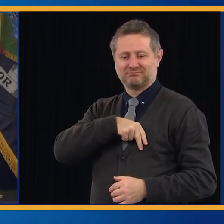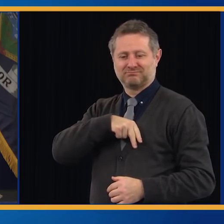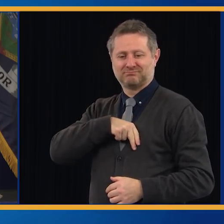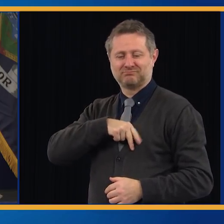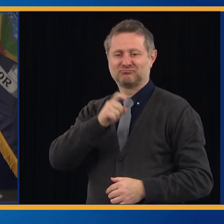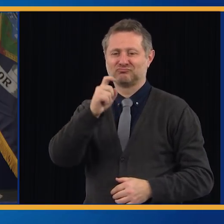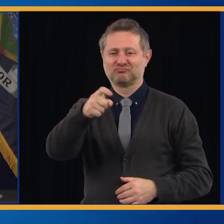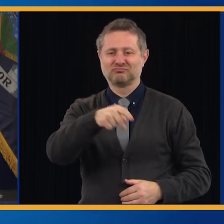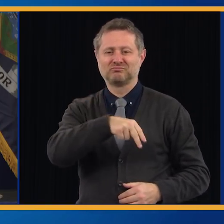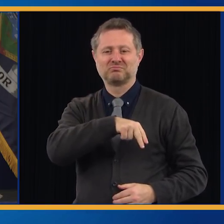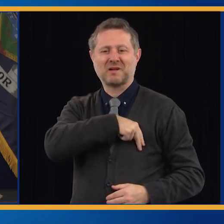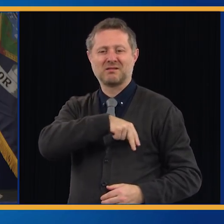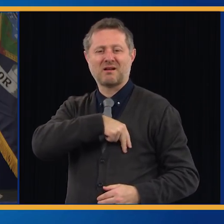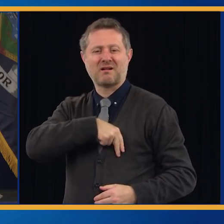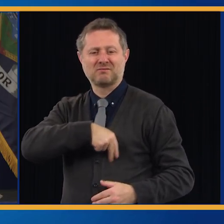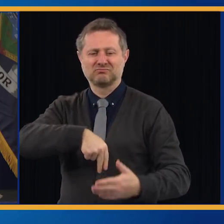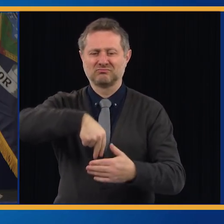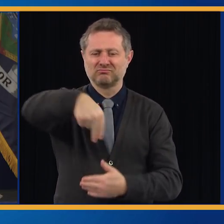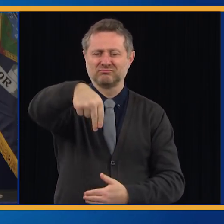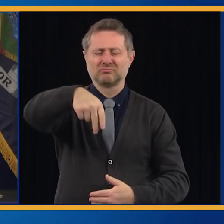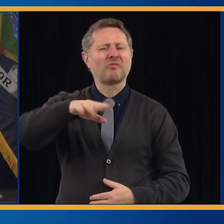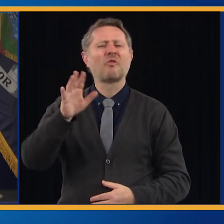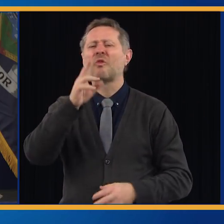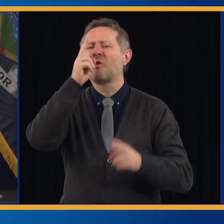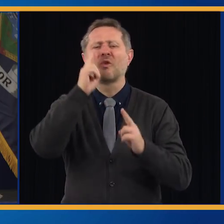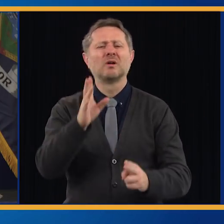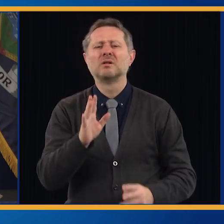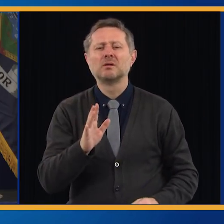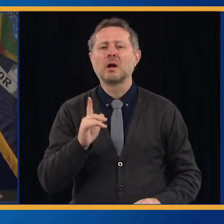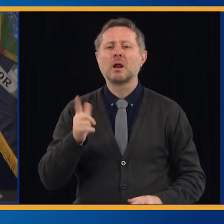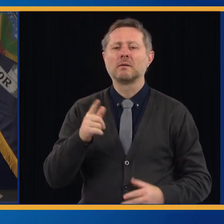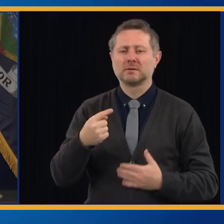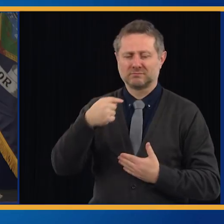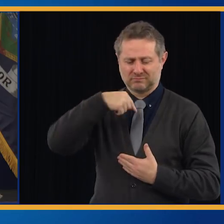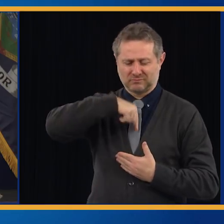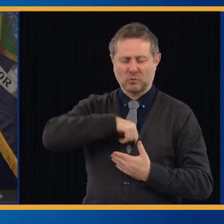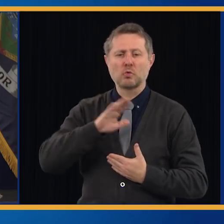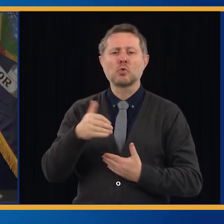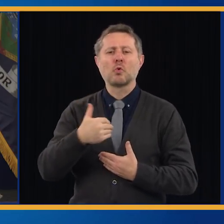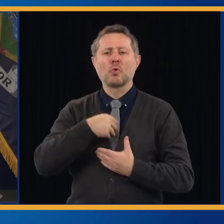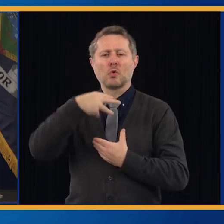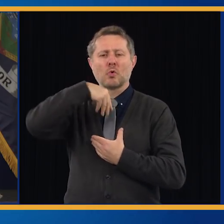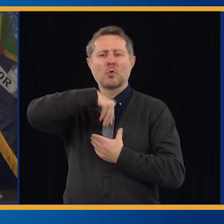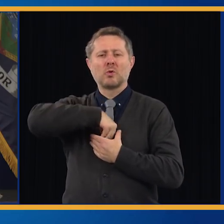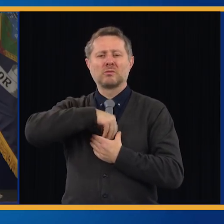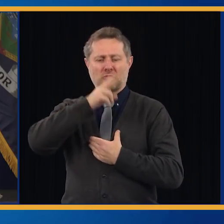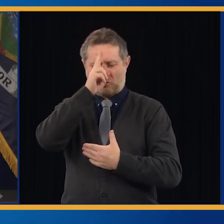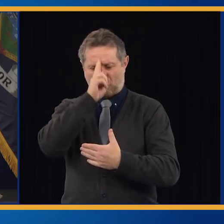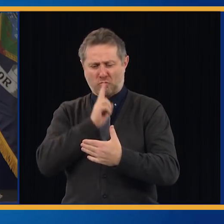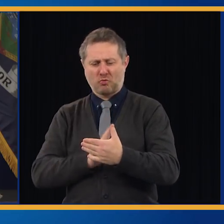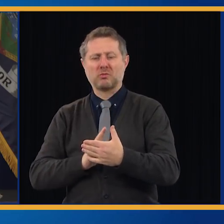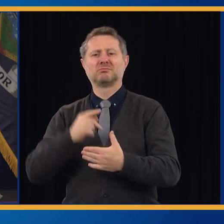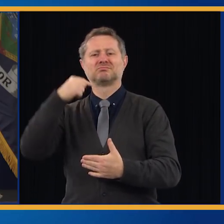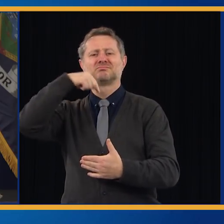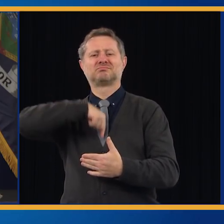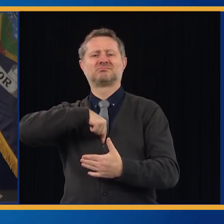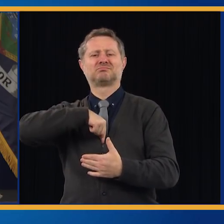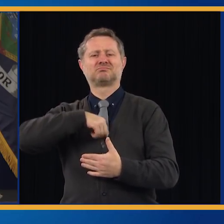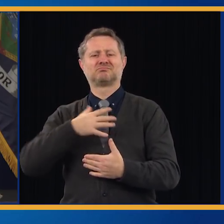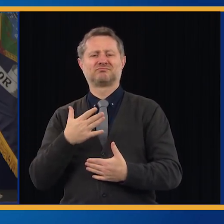have honor in their souls, and they have strength in their character, and they have